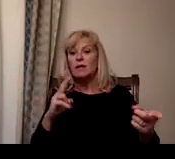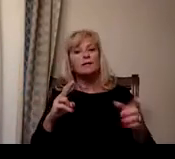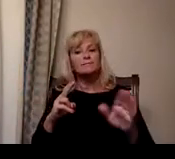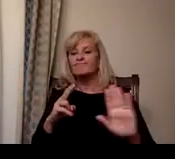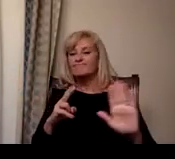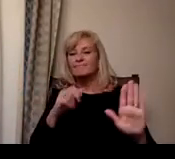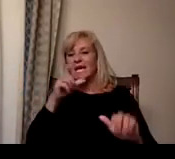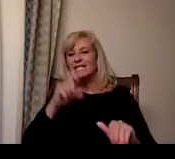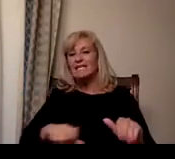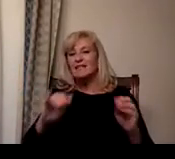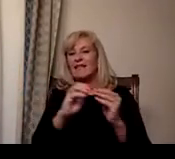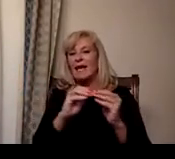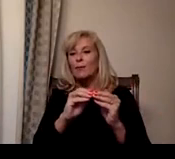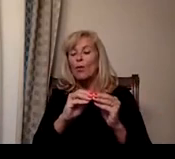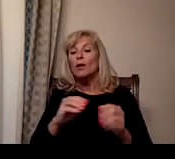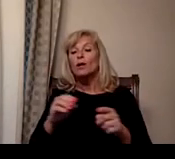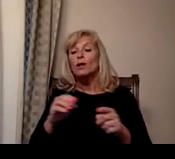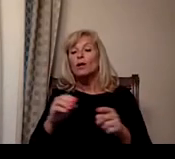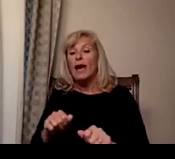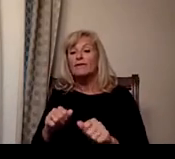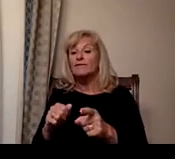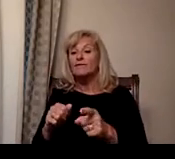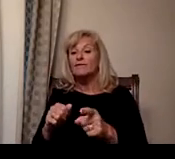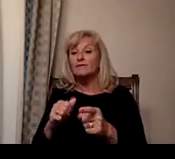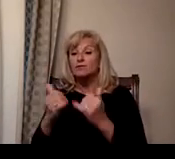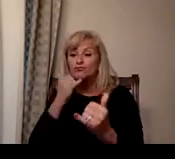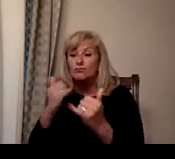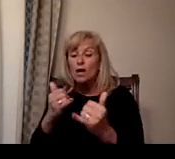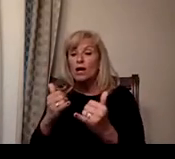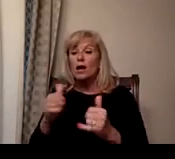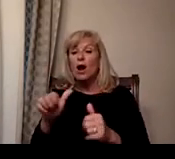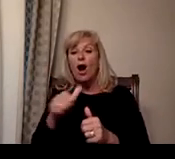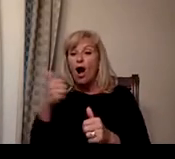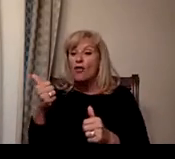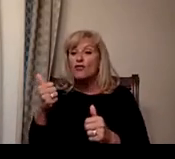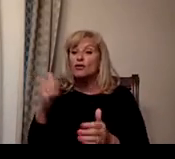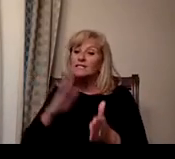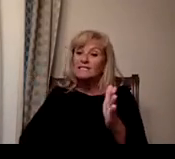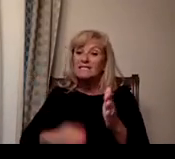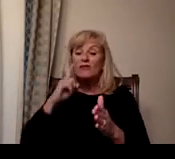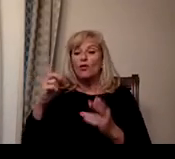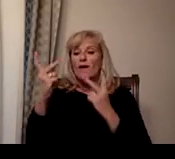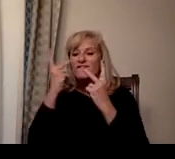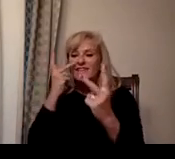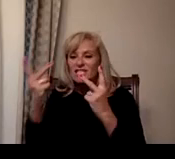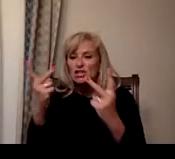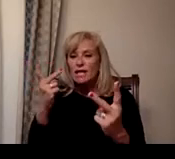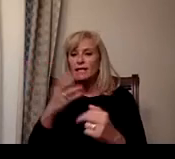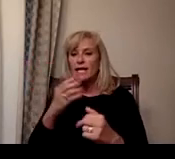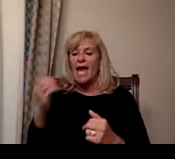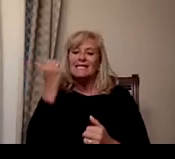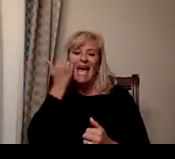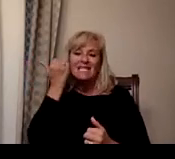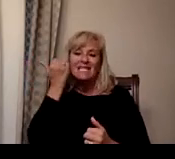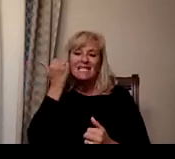There's also discounts on other types of services like vision and dental. There's lots of different things, but